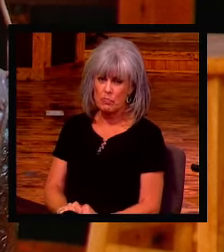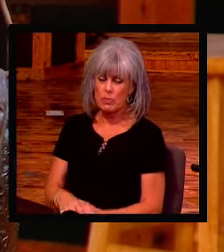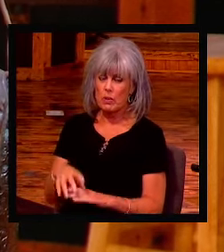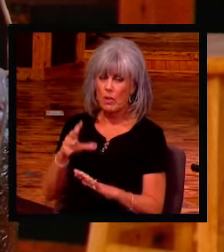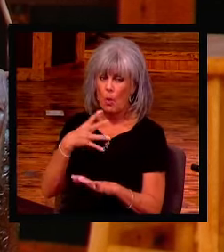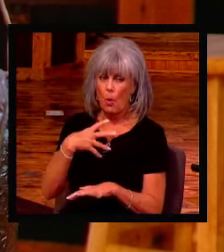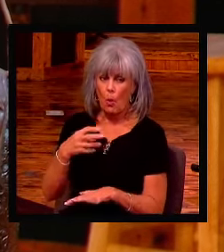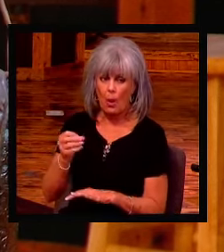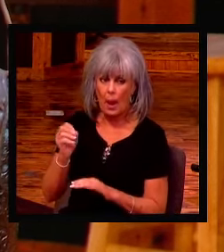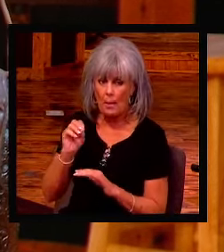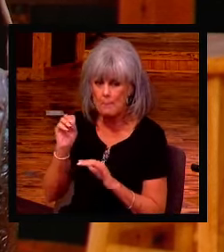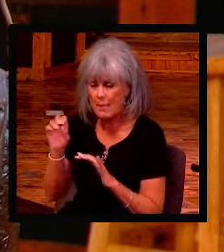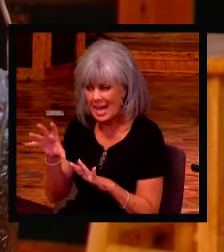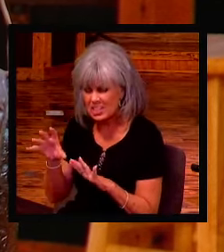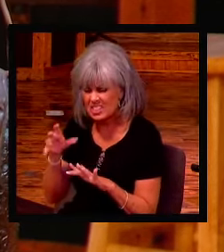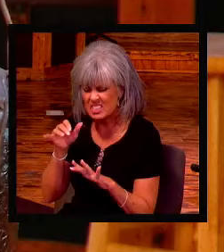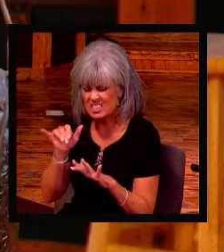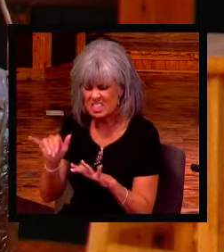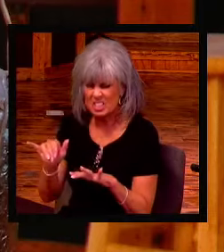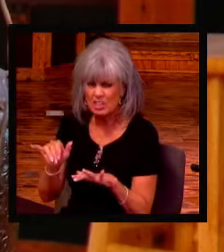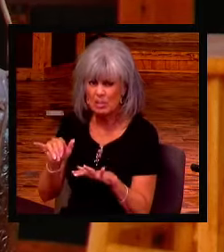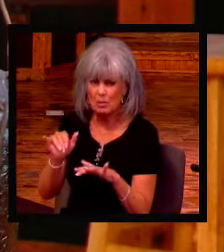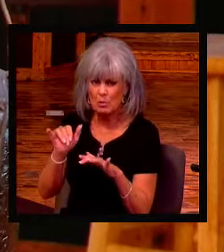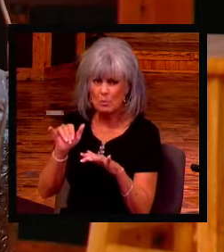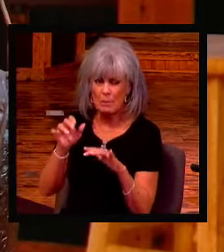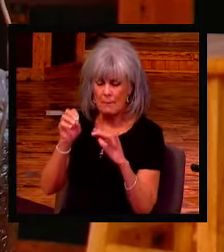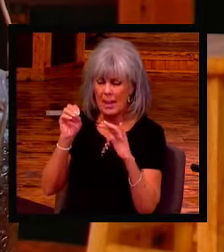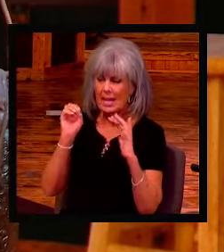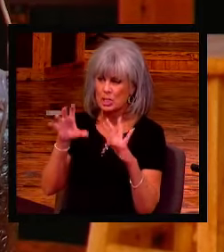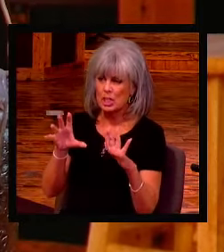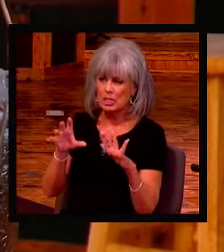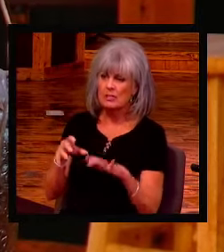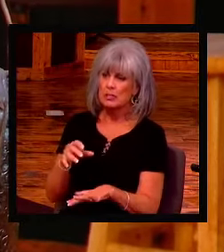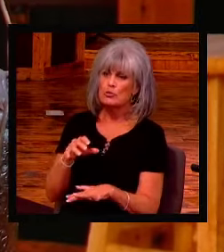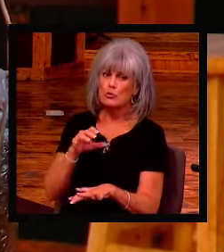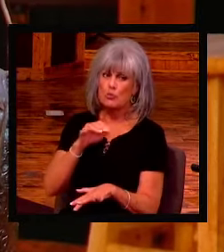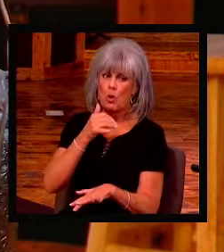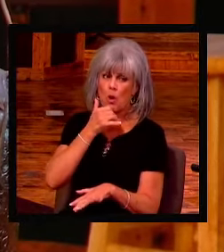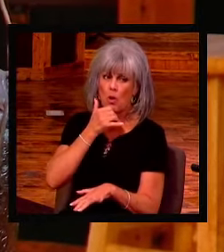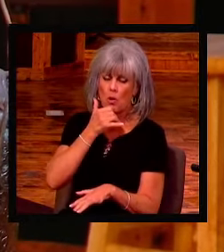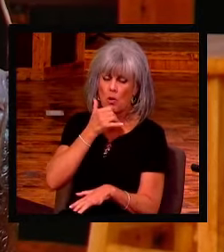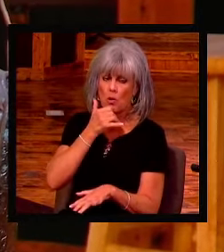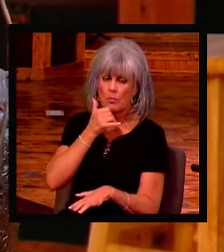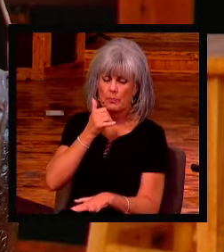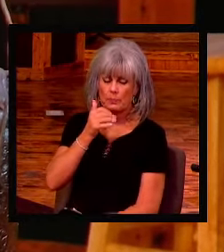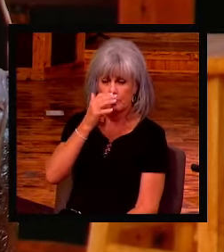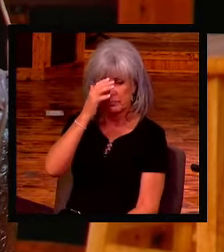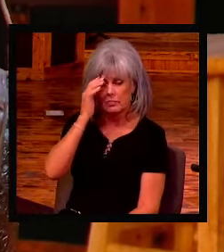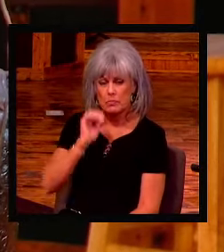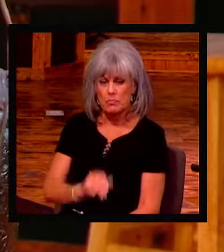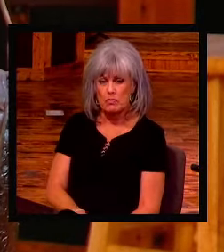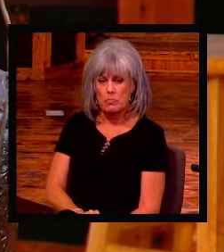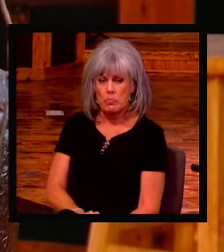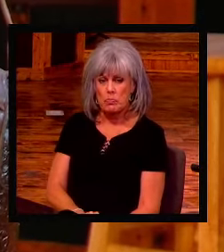White magic is still magic and it's wrong, but I